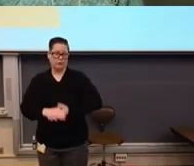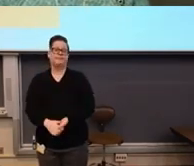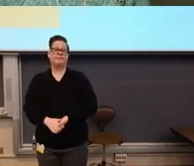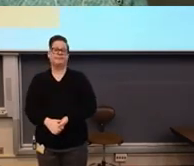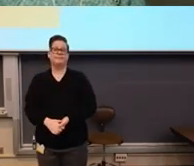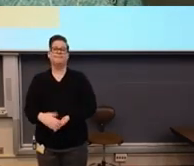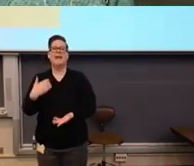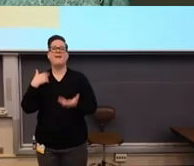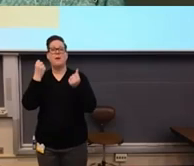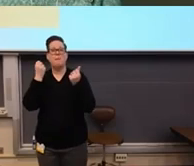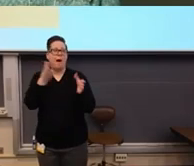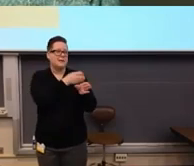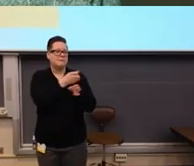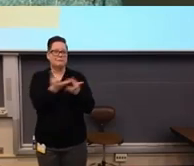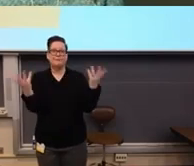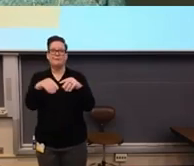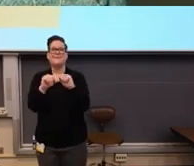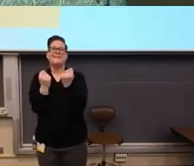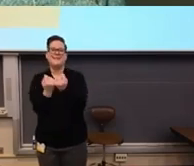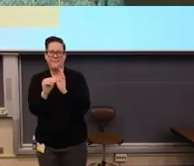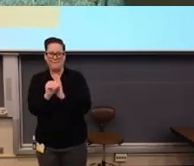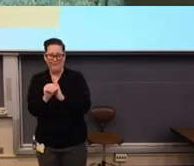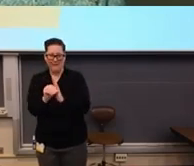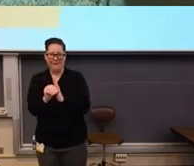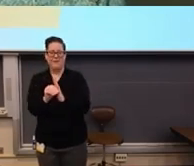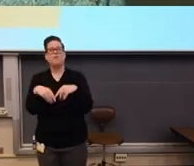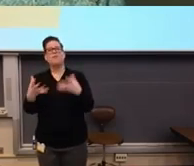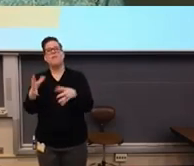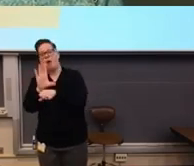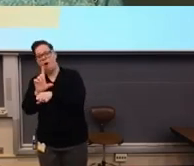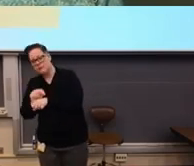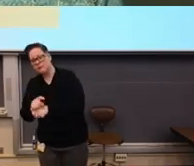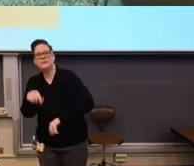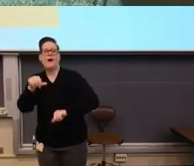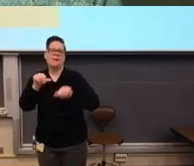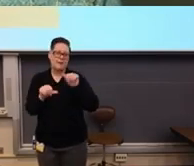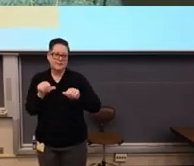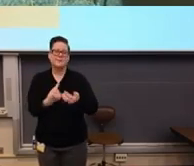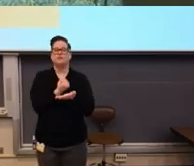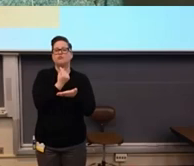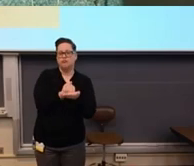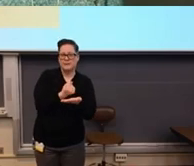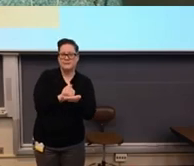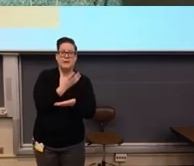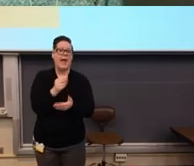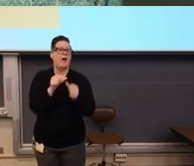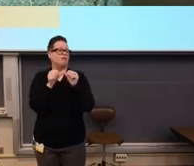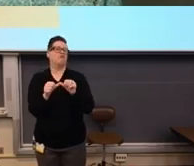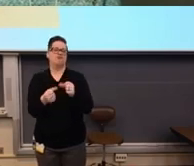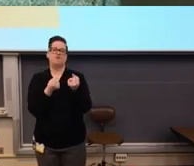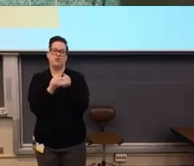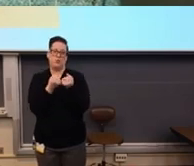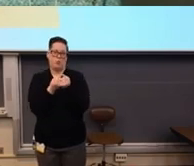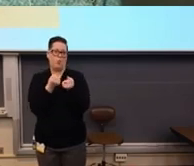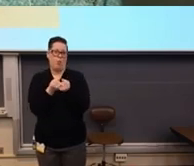have a multidisciplinary team model that provides consultation, assessment, treatment, and ongoing